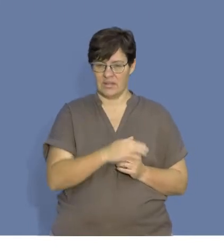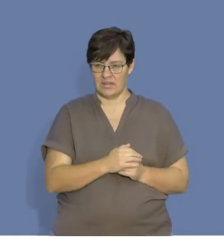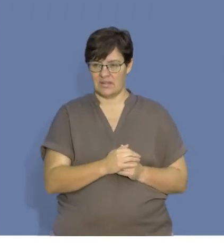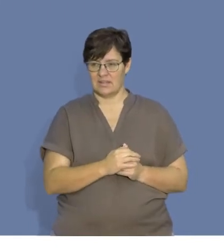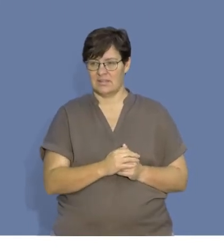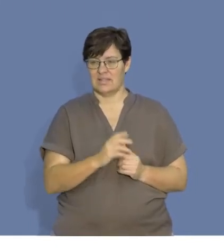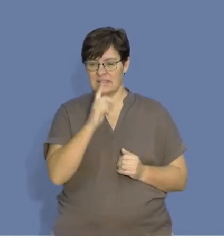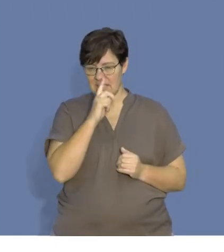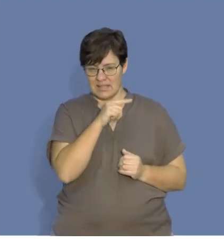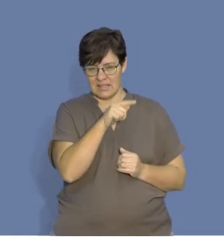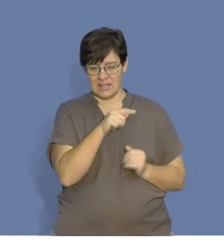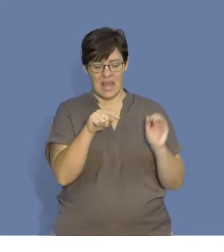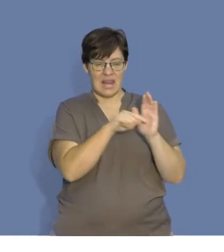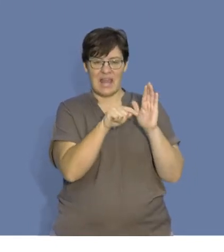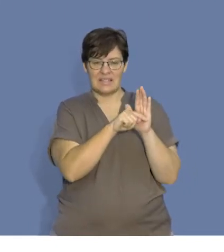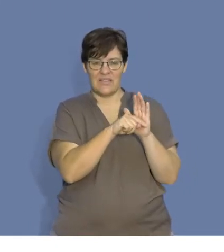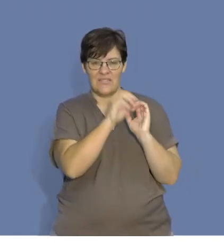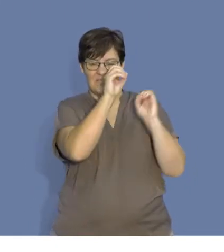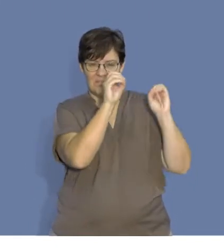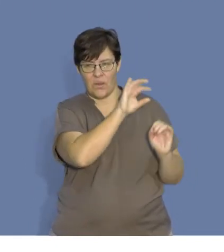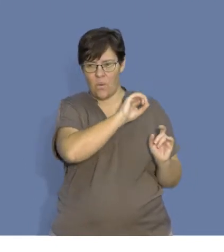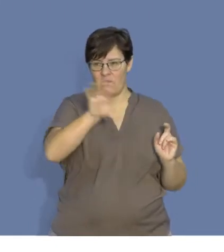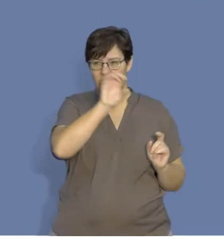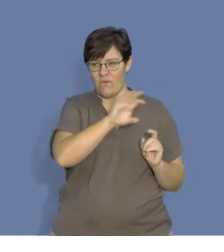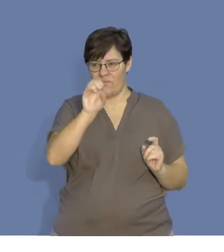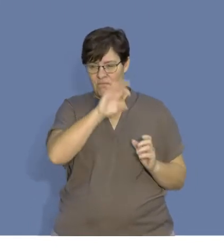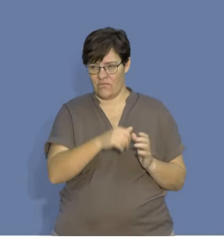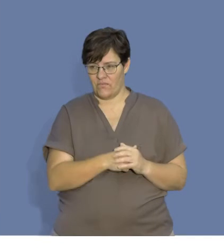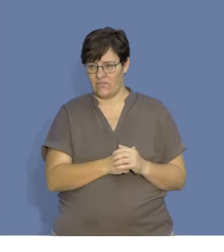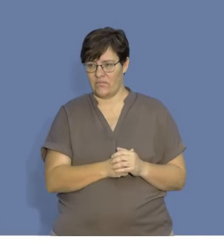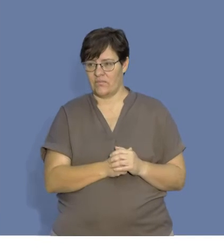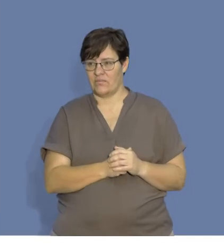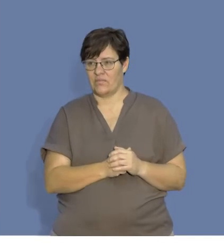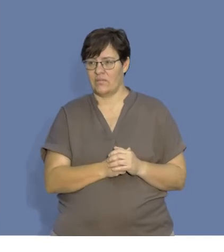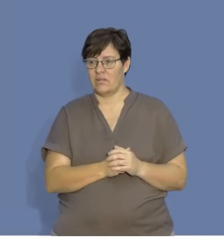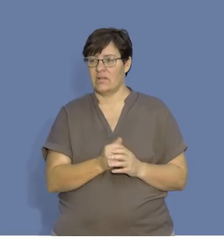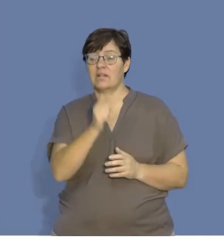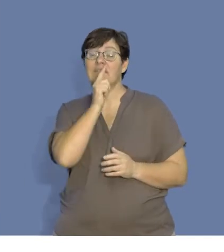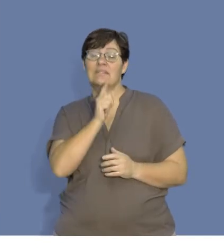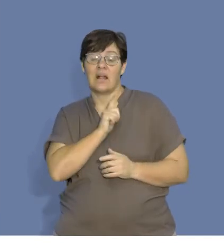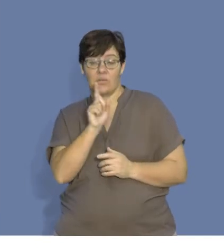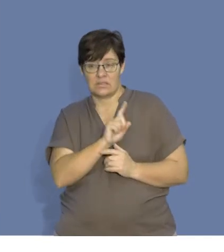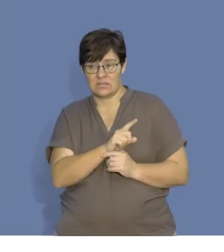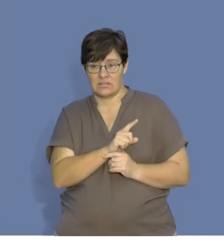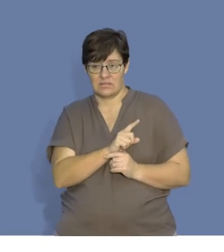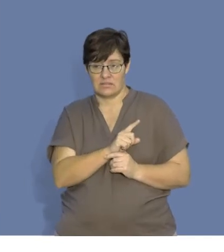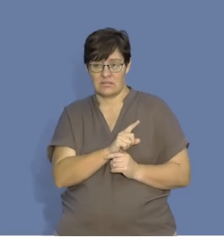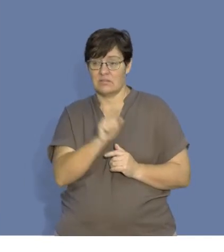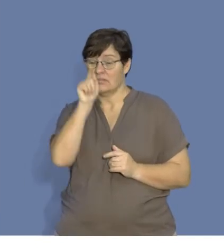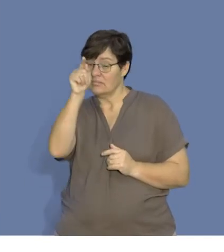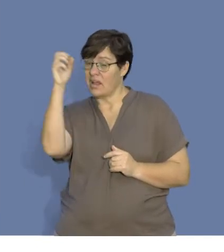see? I have electrons moving. That tells me that this